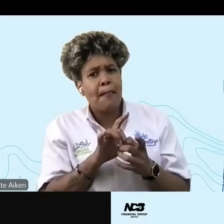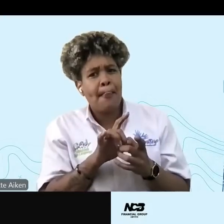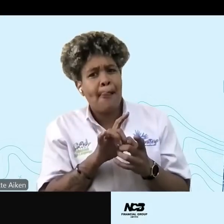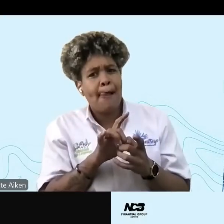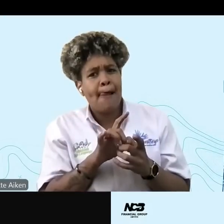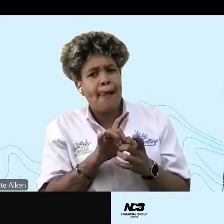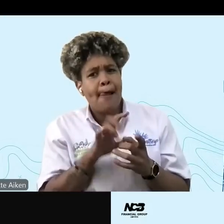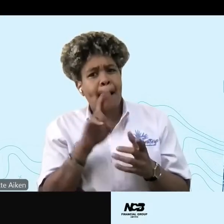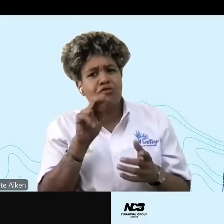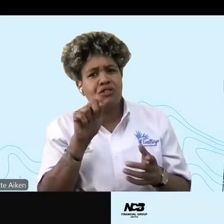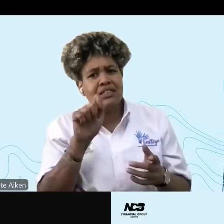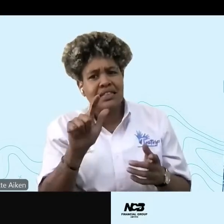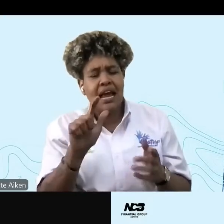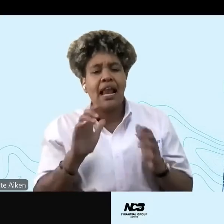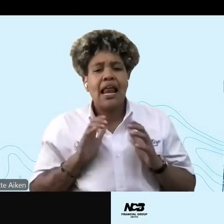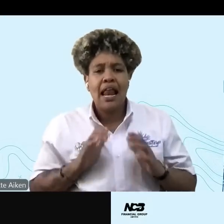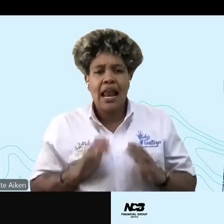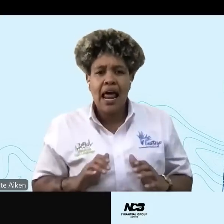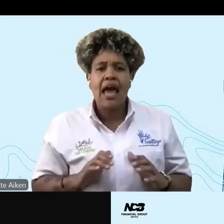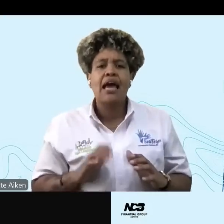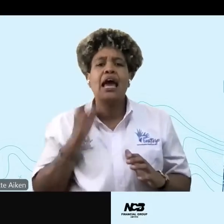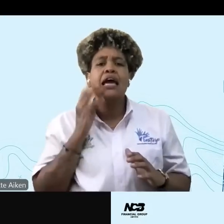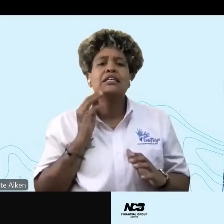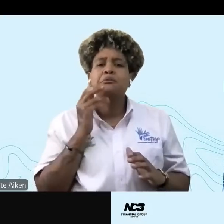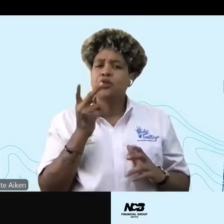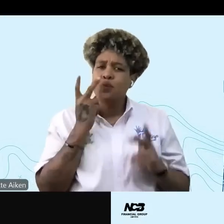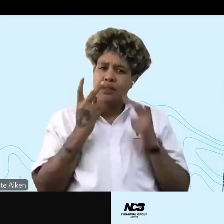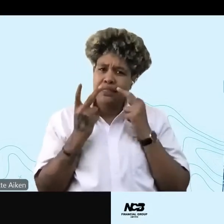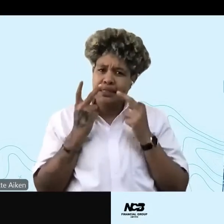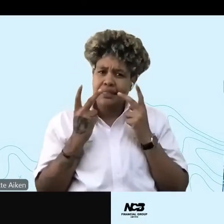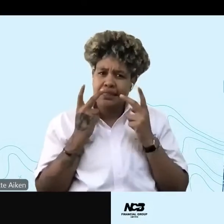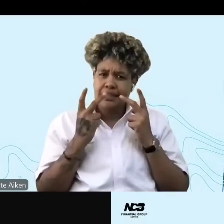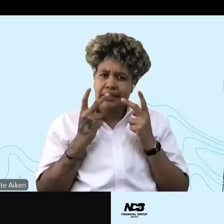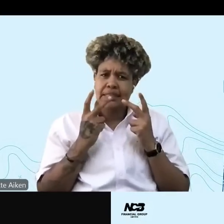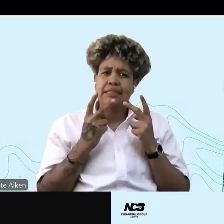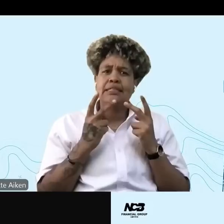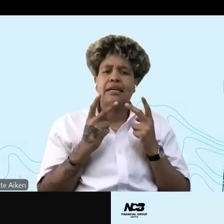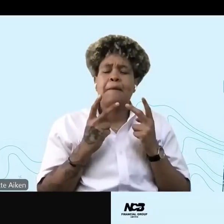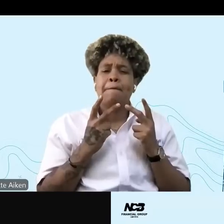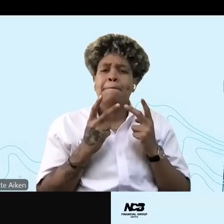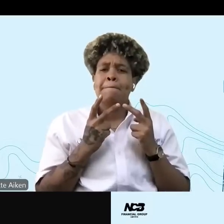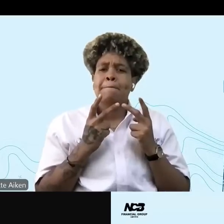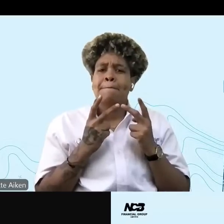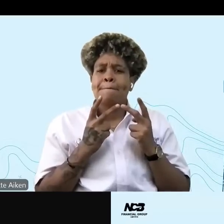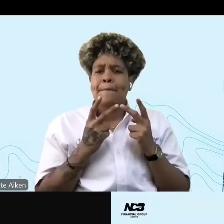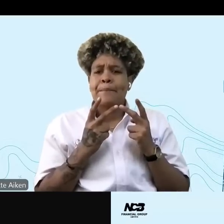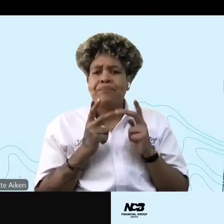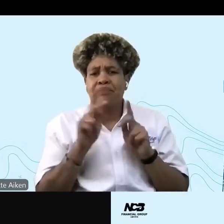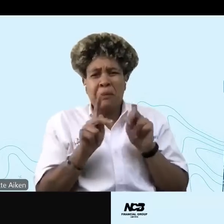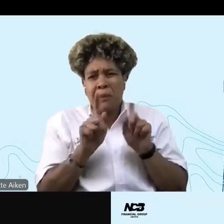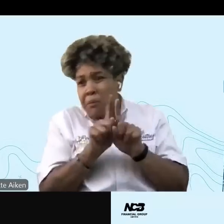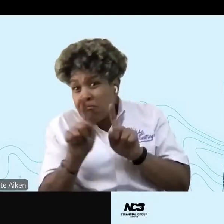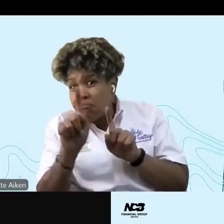the retail client experiences that you're seeing, strain for persons to be able to manage,